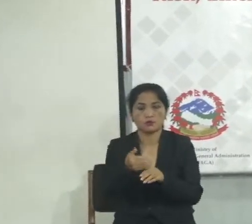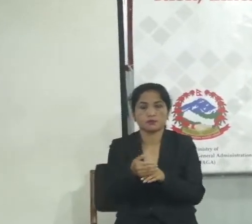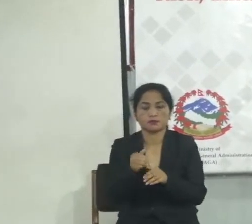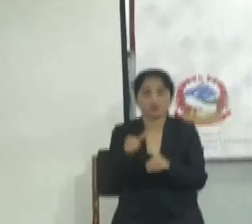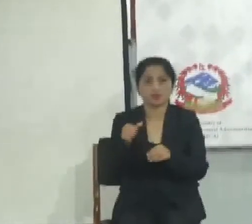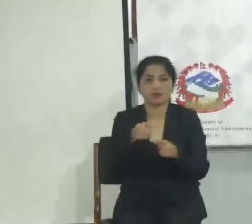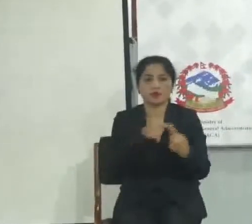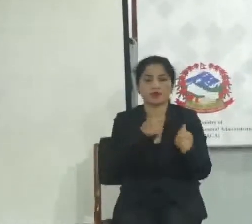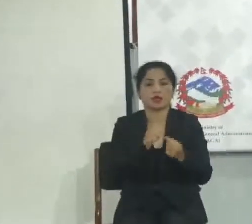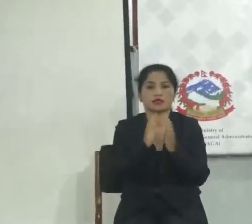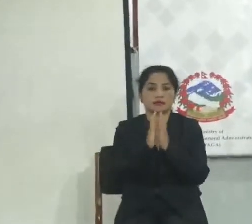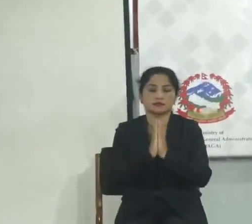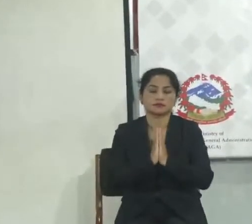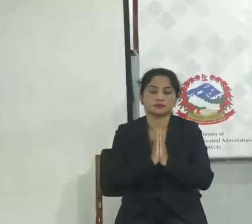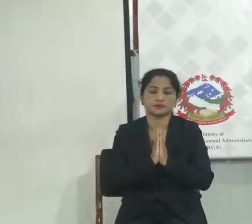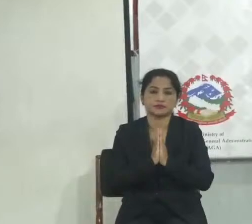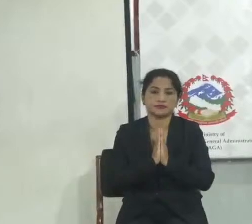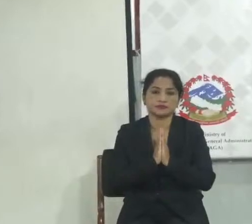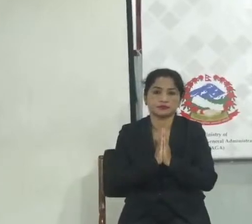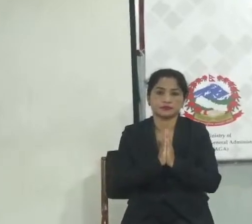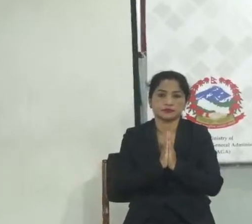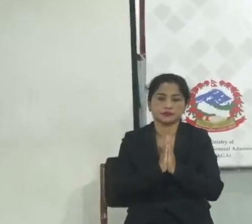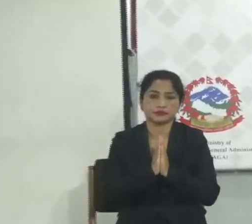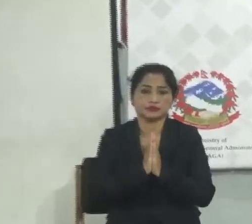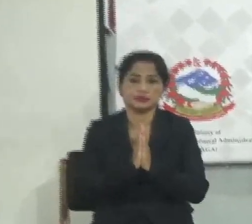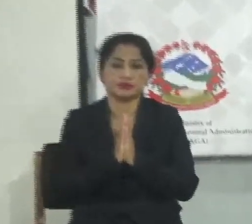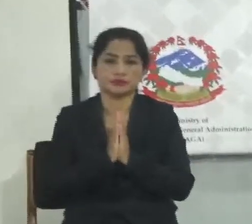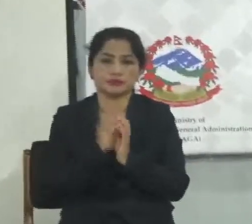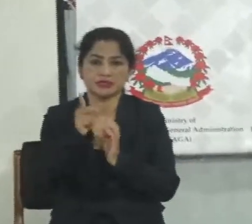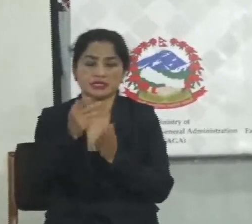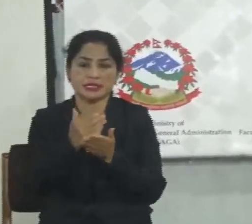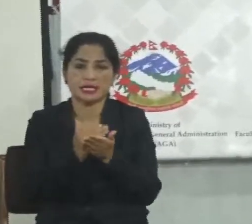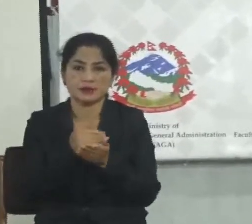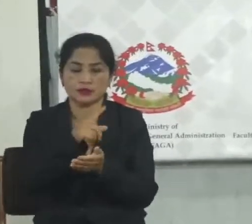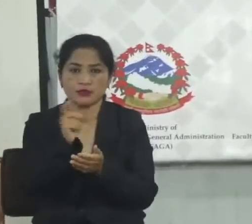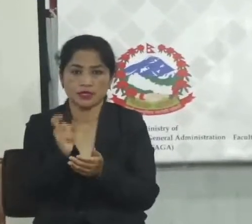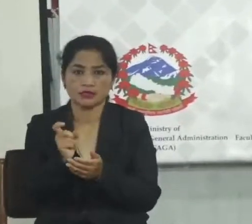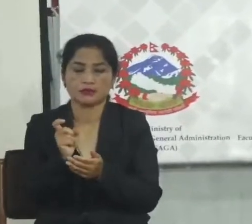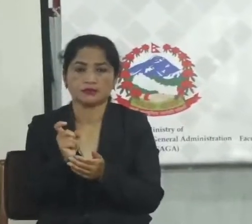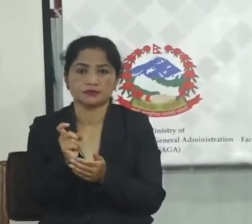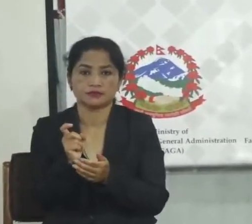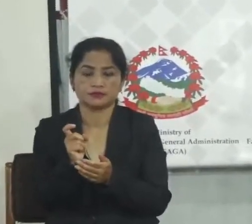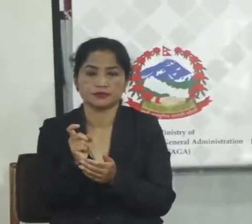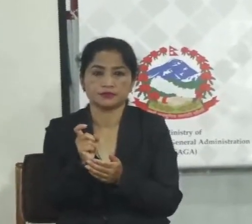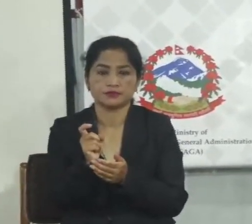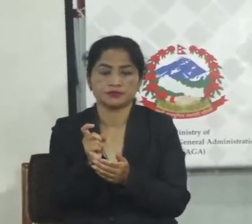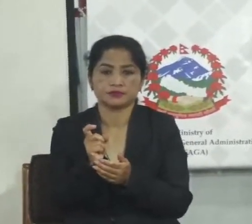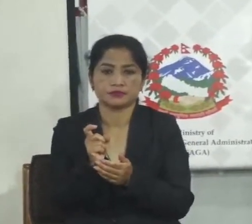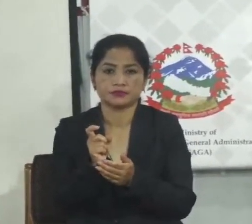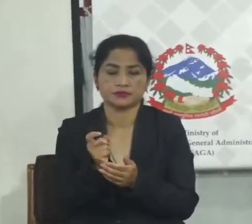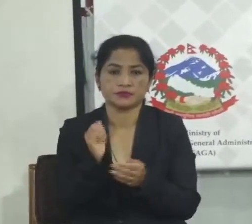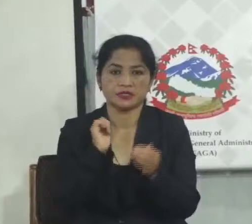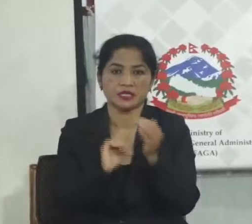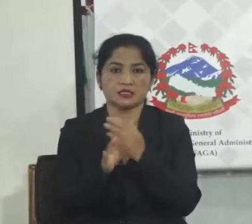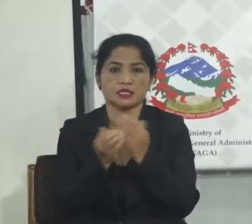thank you, and also for the virtual participants and organizers, Minister of Federal Affairs and General